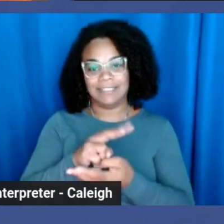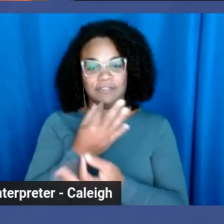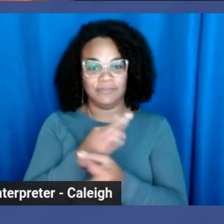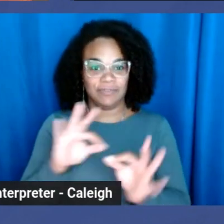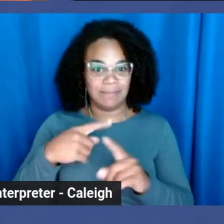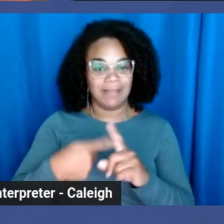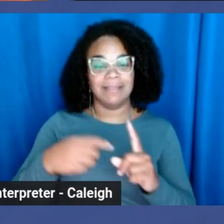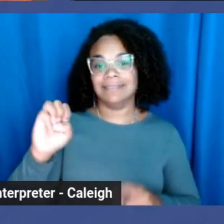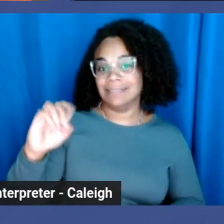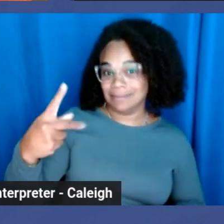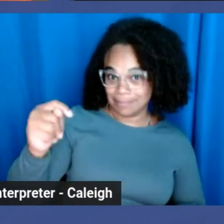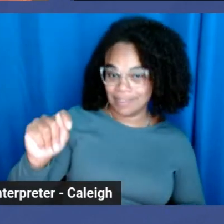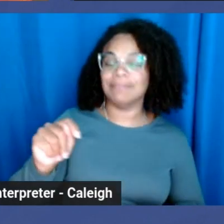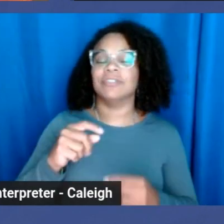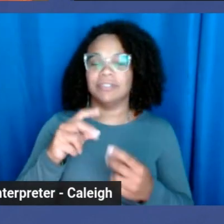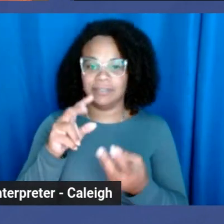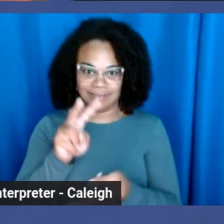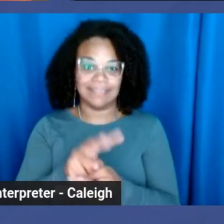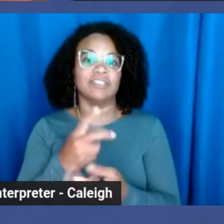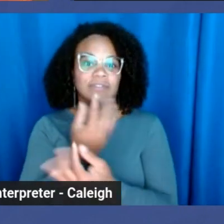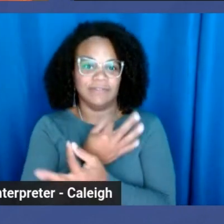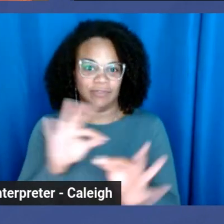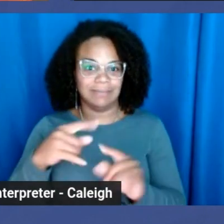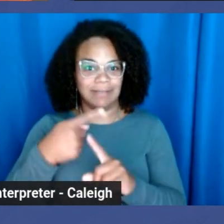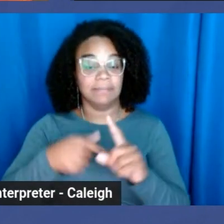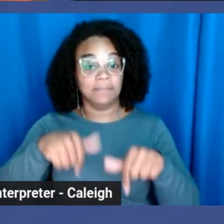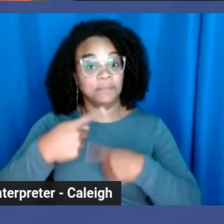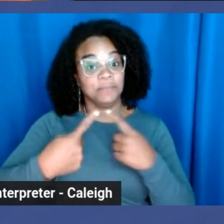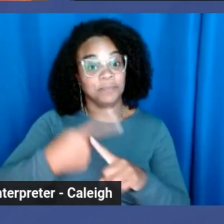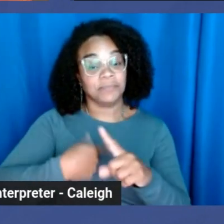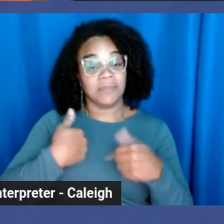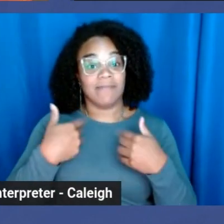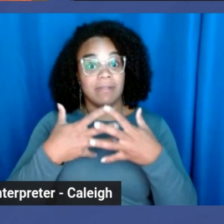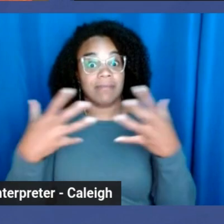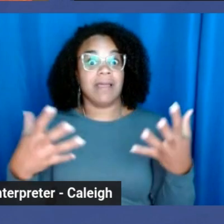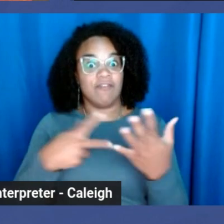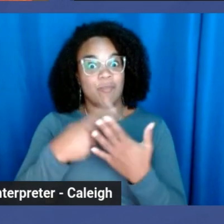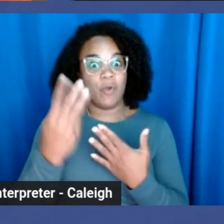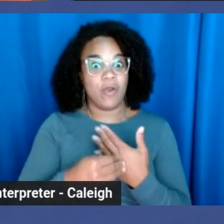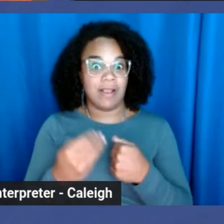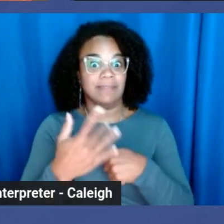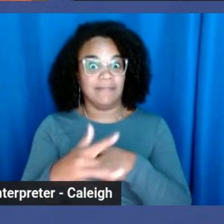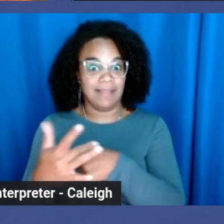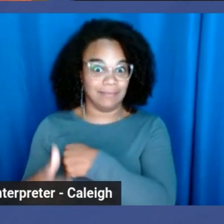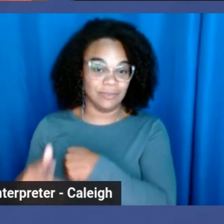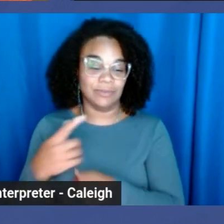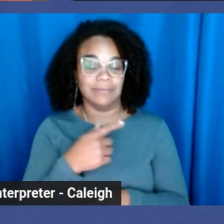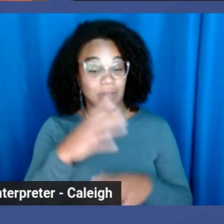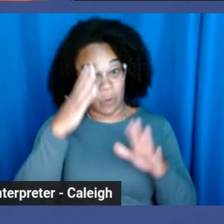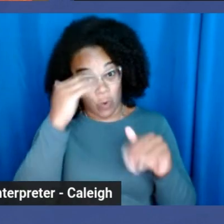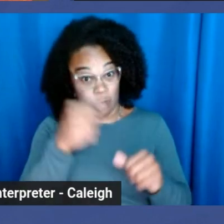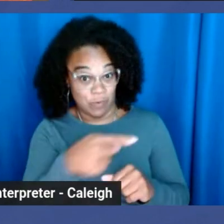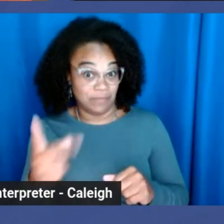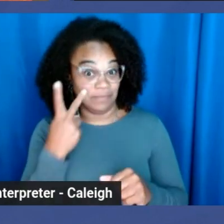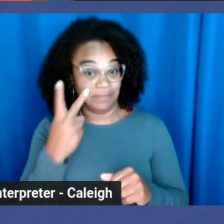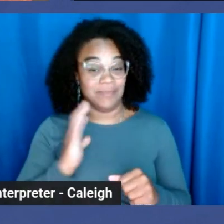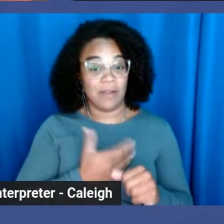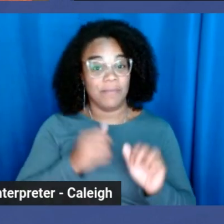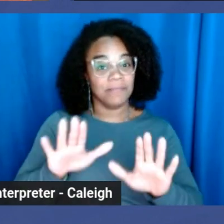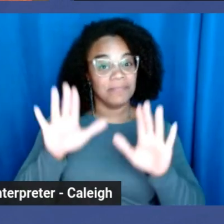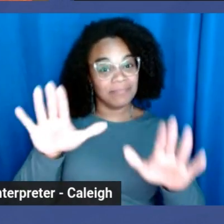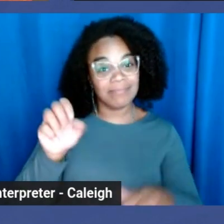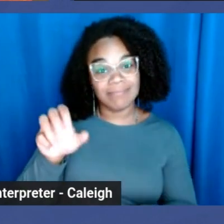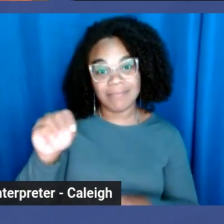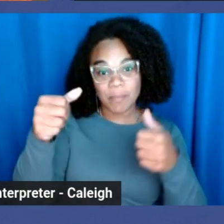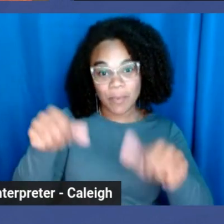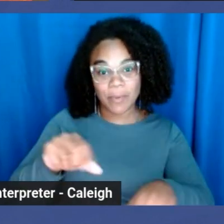Sexual Freedom Month. And this month we have a lot of programming going on. I hope you've seen some of our fabulous social media posts about